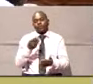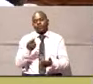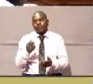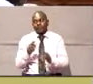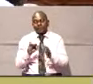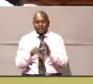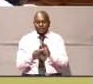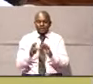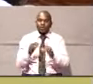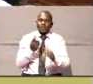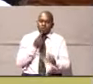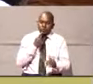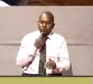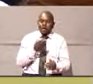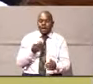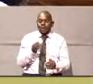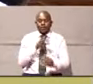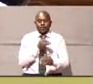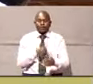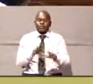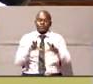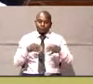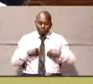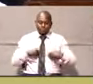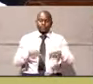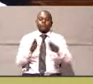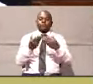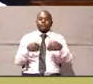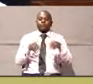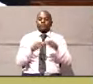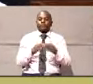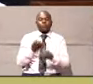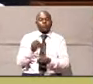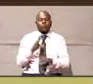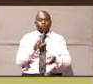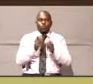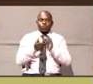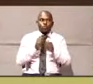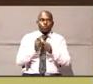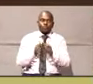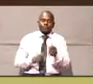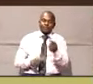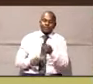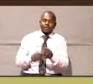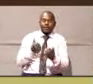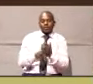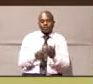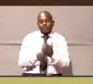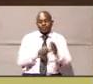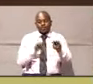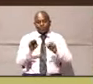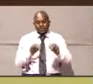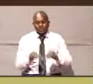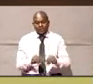issue of who has the authority to allow the concert brought a lot of debates. All the problems with the management